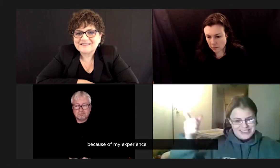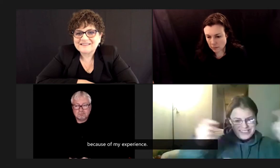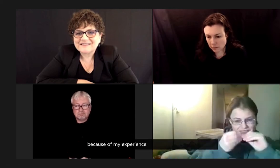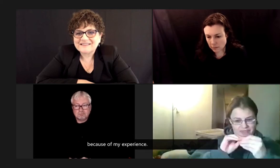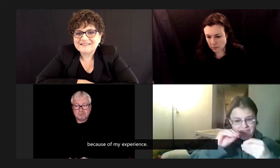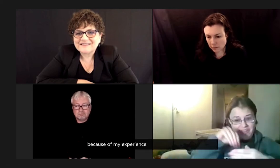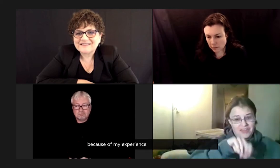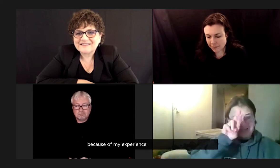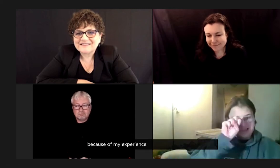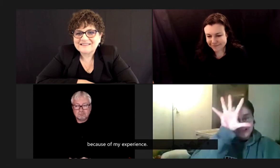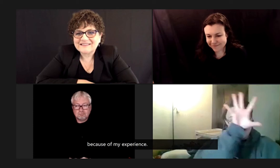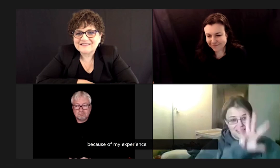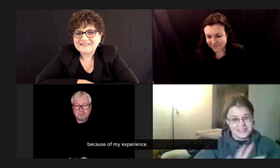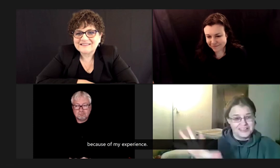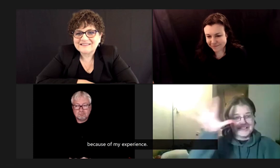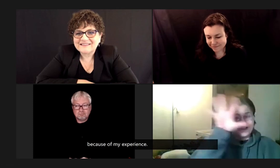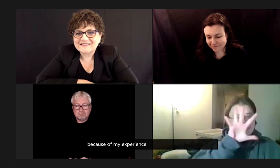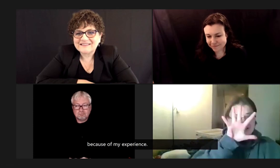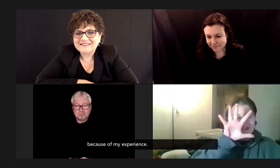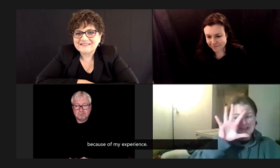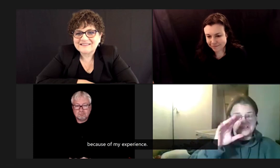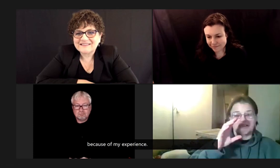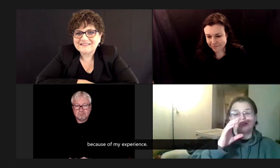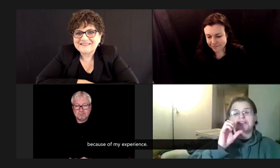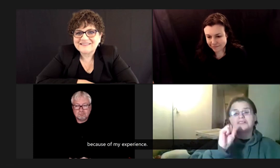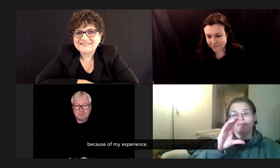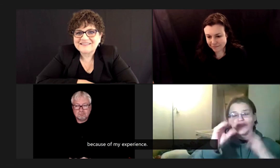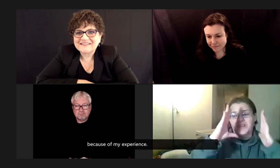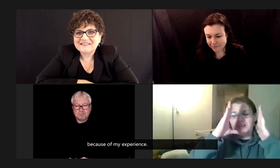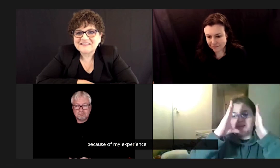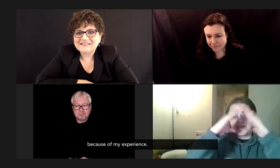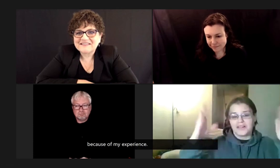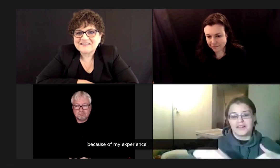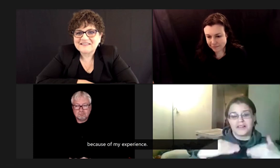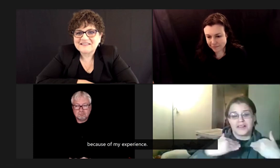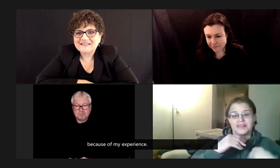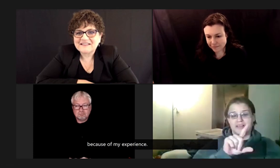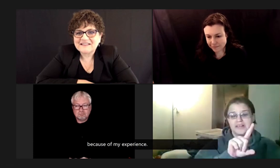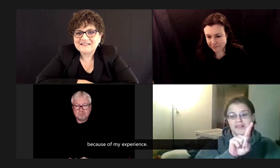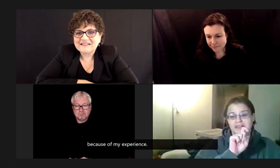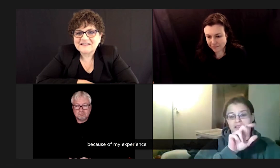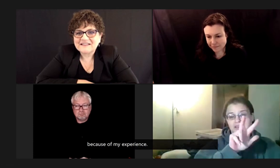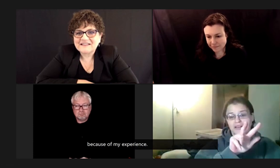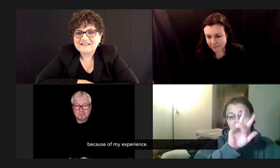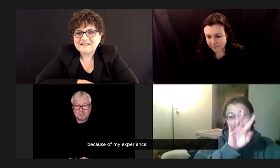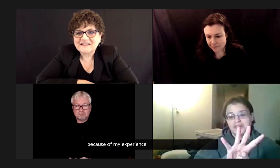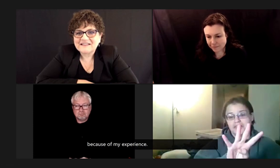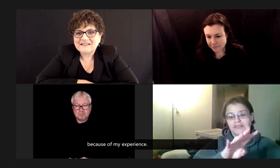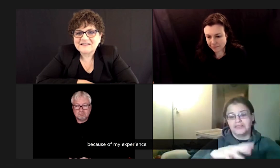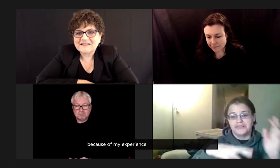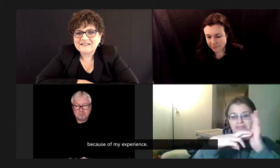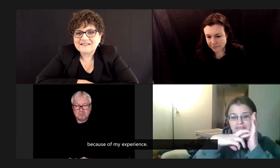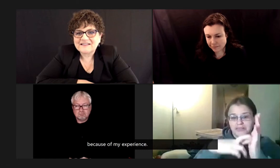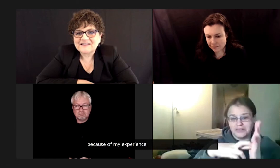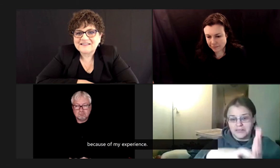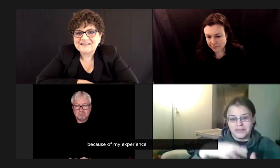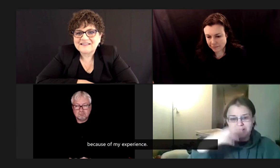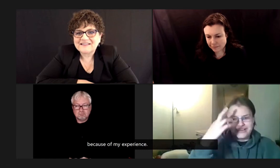number, 67 senators represented throughout the whole state, representing the state. And